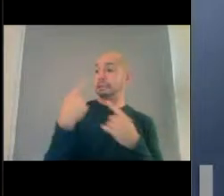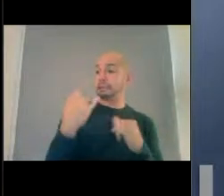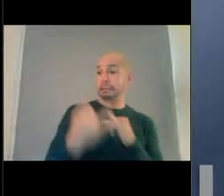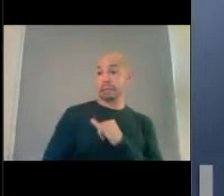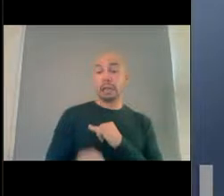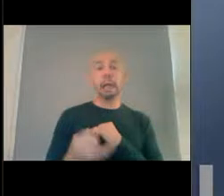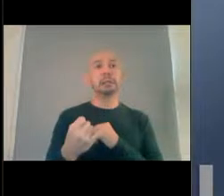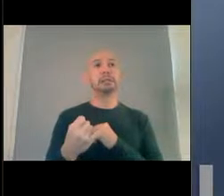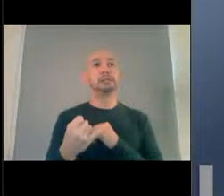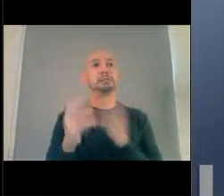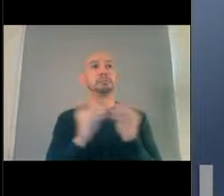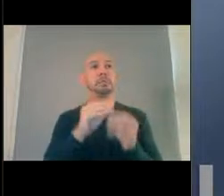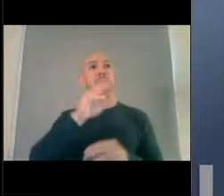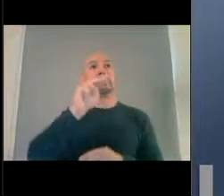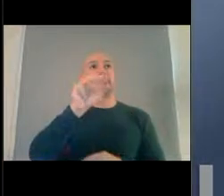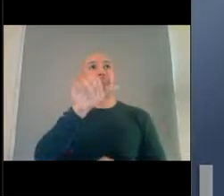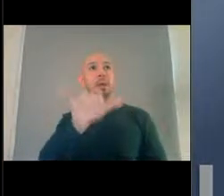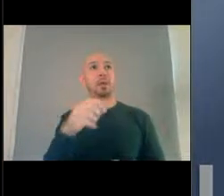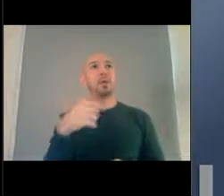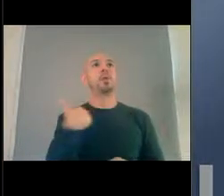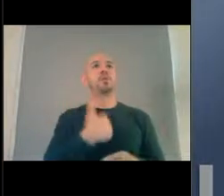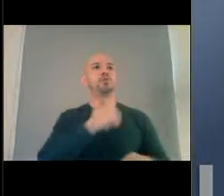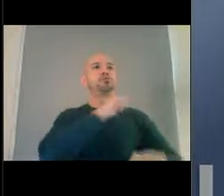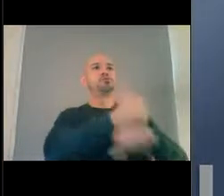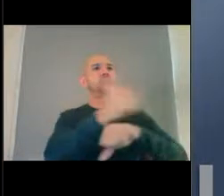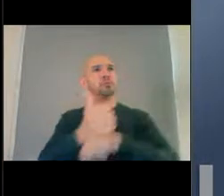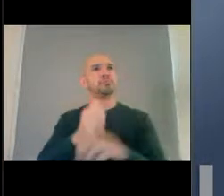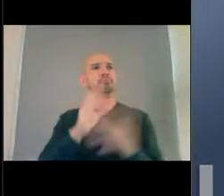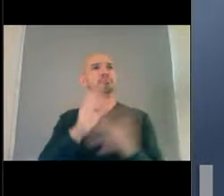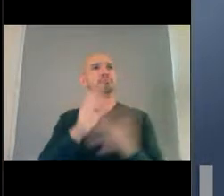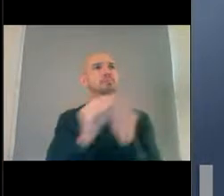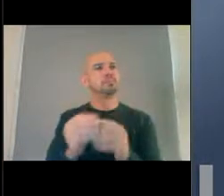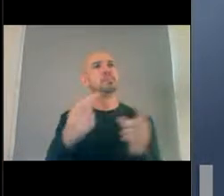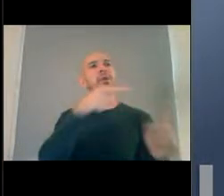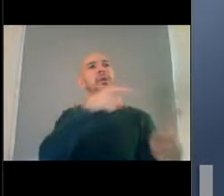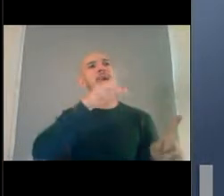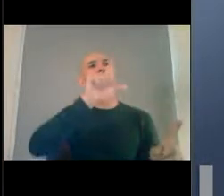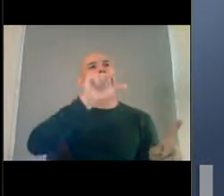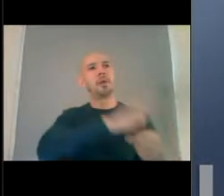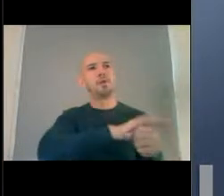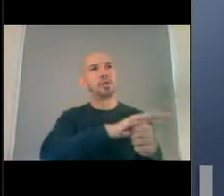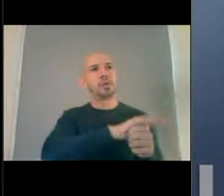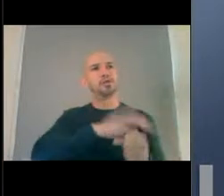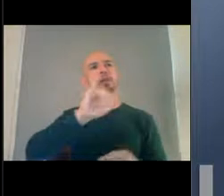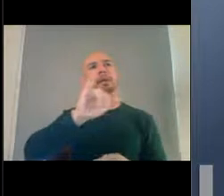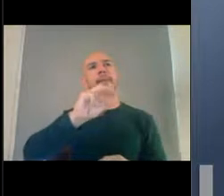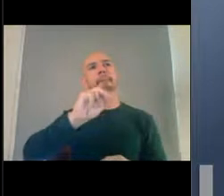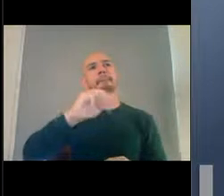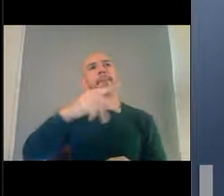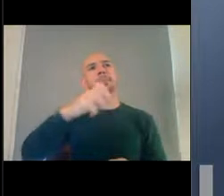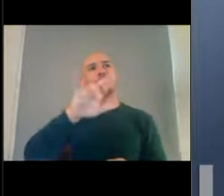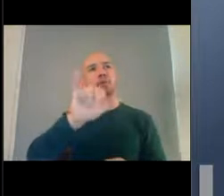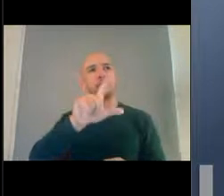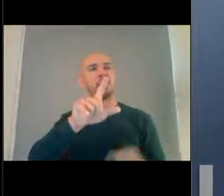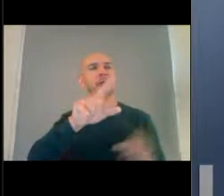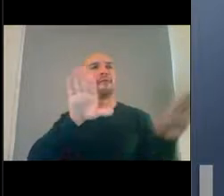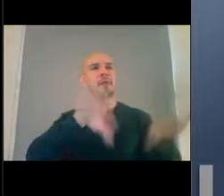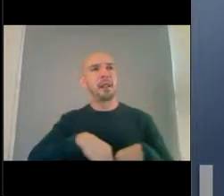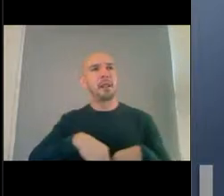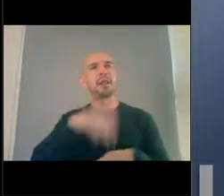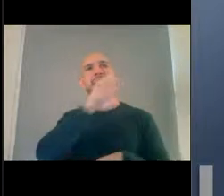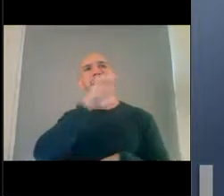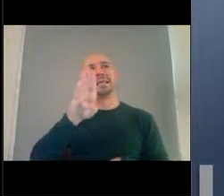may we've held sessions in the la portside region in the imperial valley and the east bay the la portside session